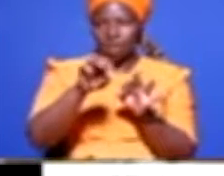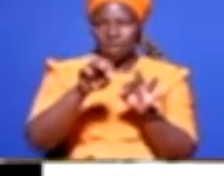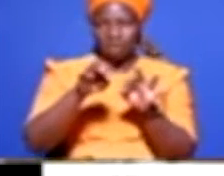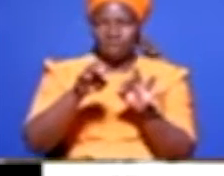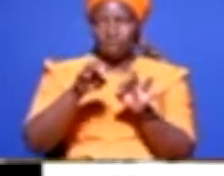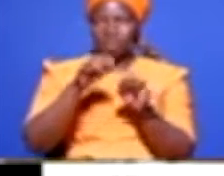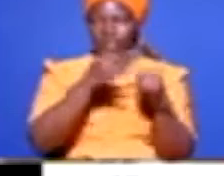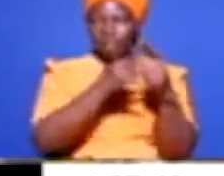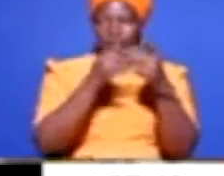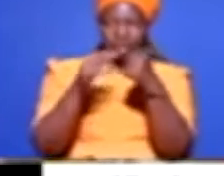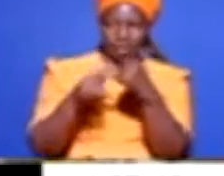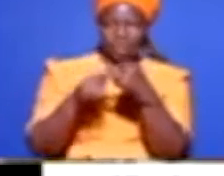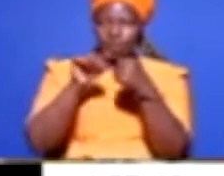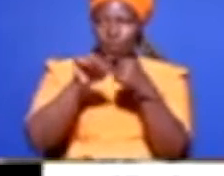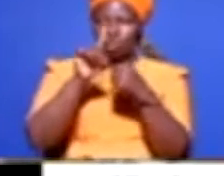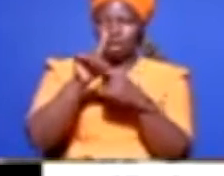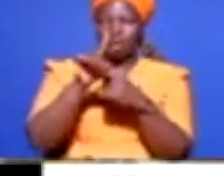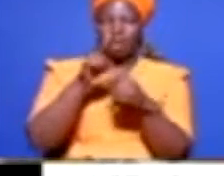87.1, Mangu High School.